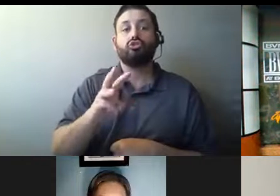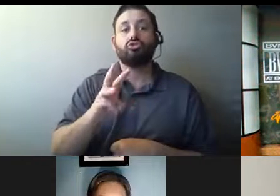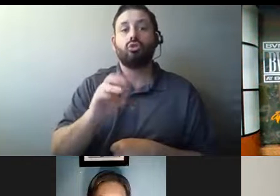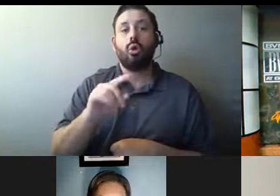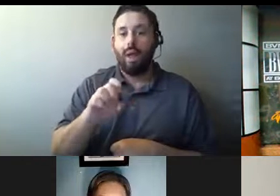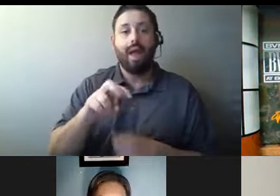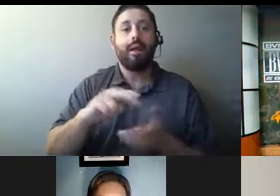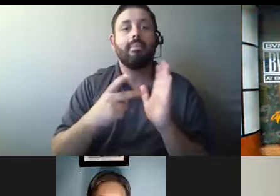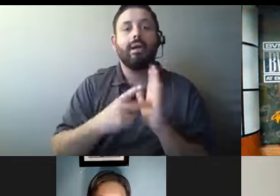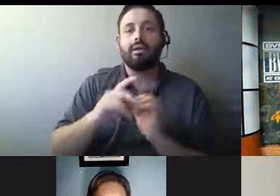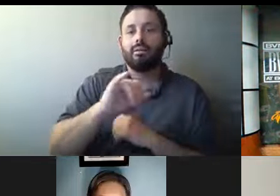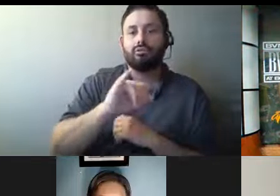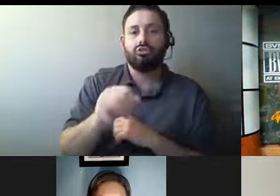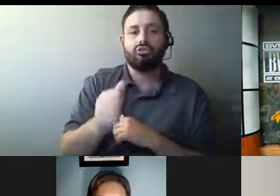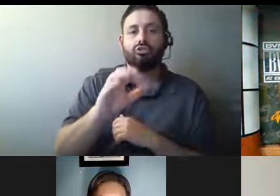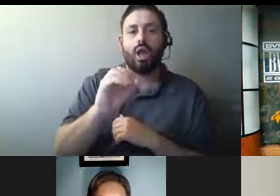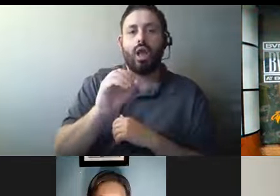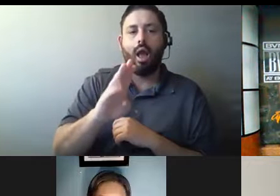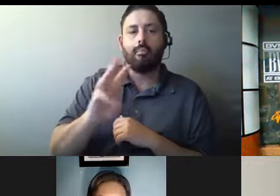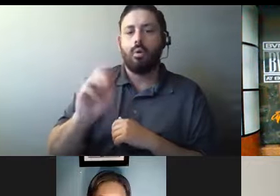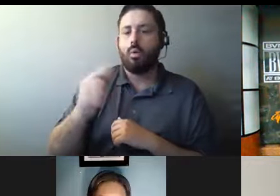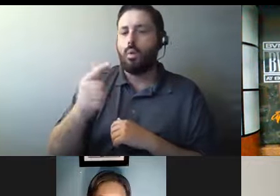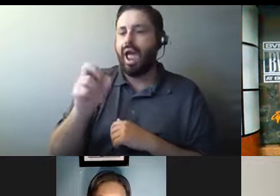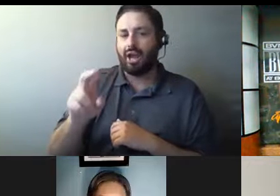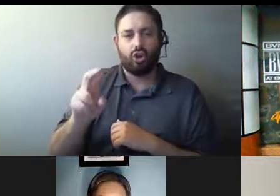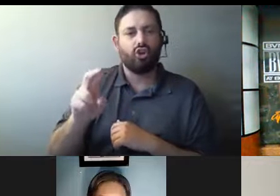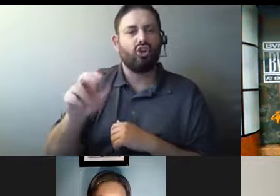Jacob Wagner O'Day Act, which is a